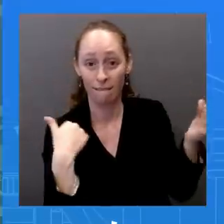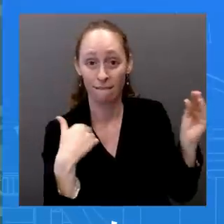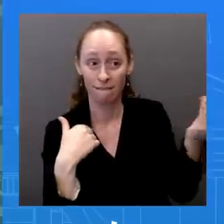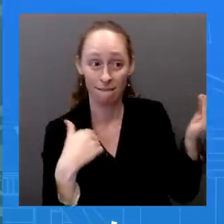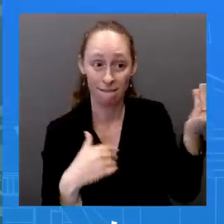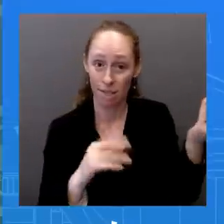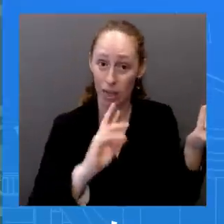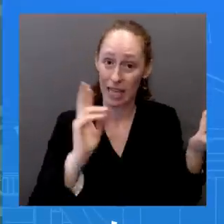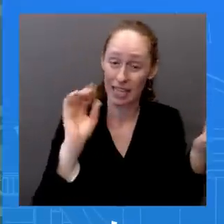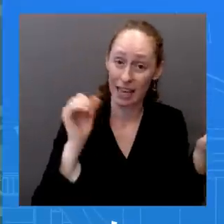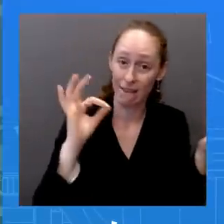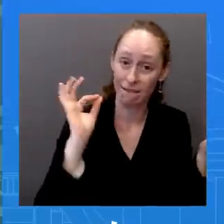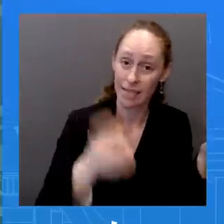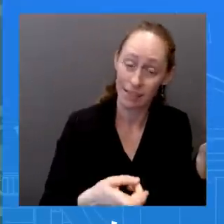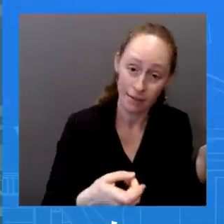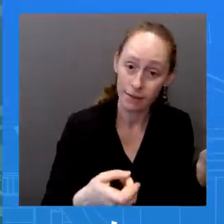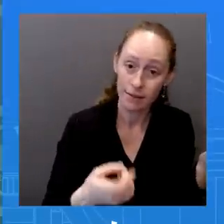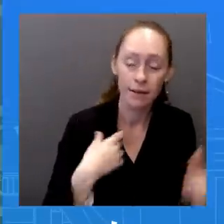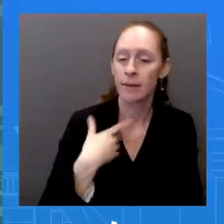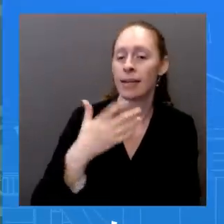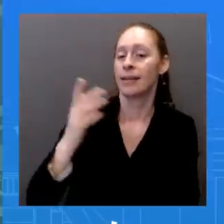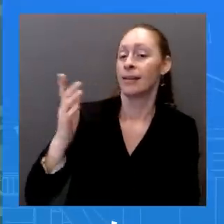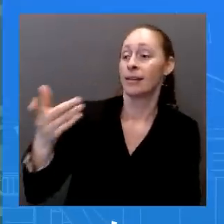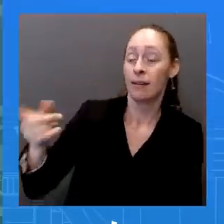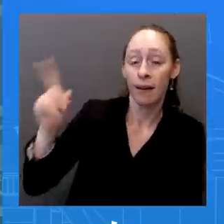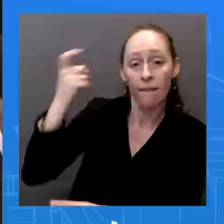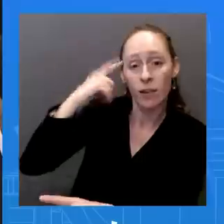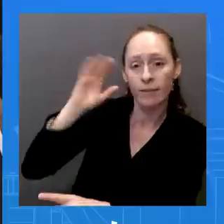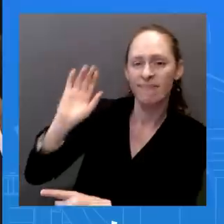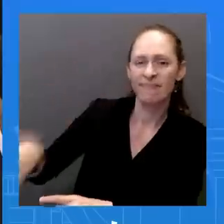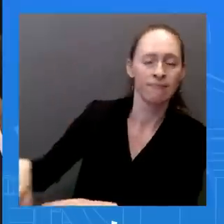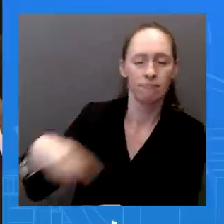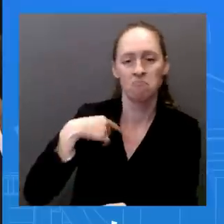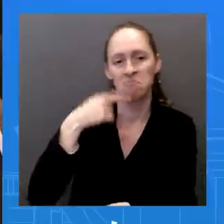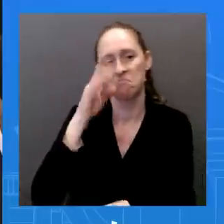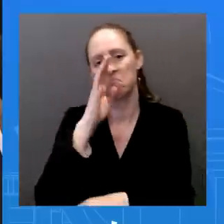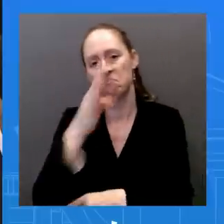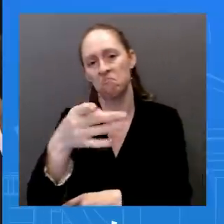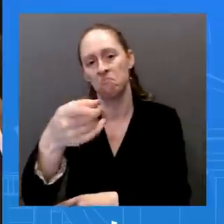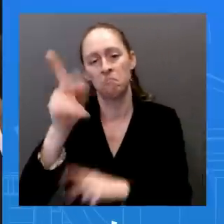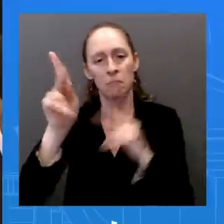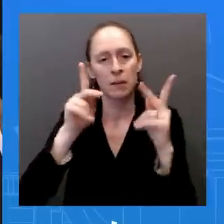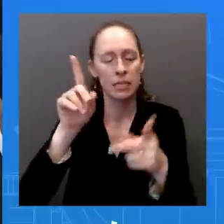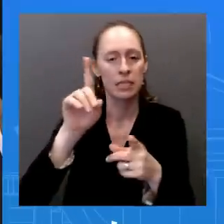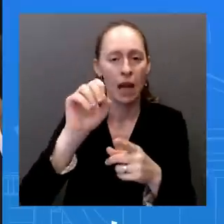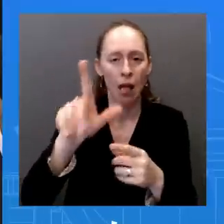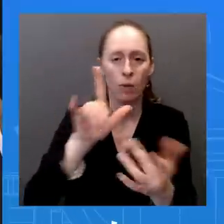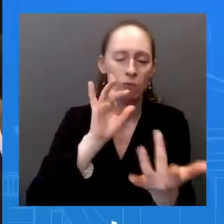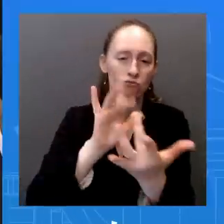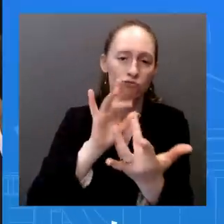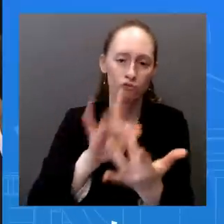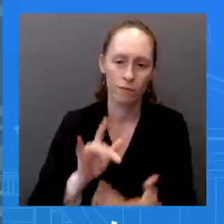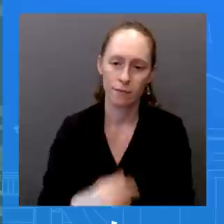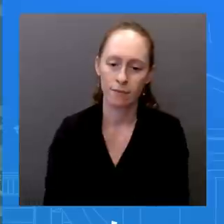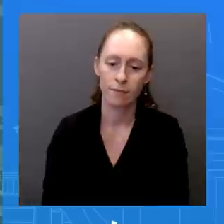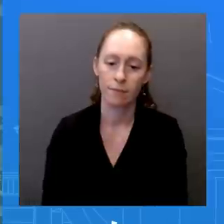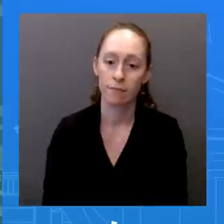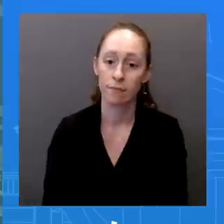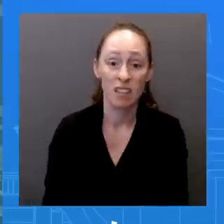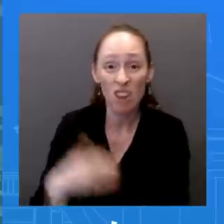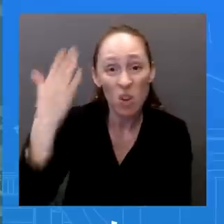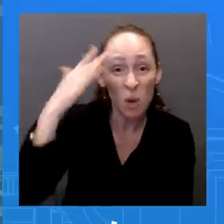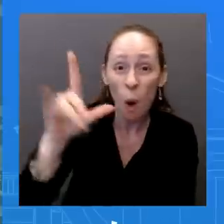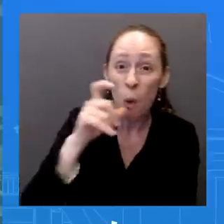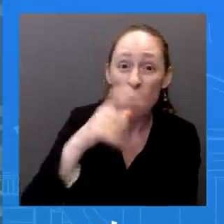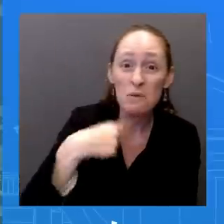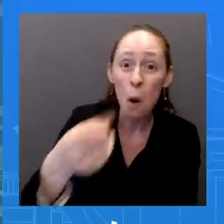contact with the Delaware government. But we don't know who the White House got alerted to. I don't have specifics on